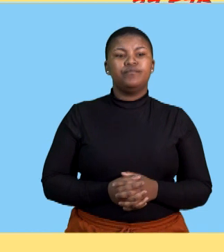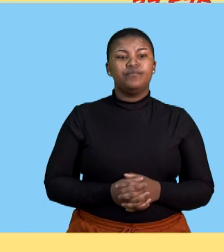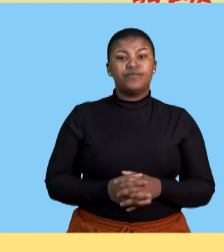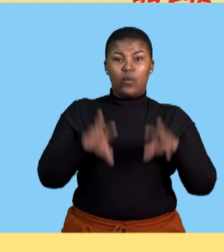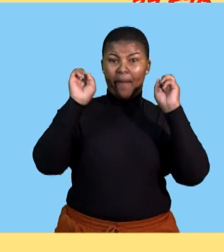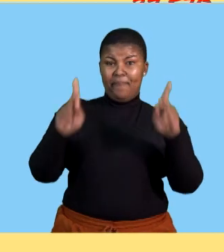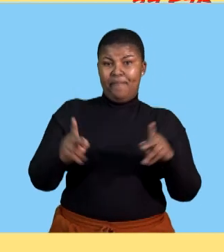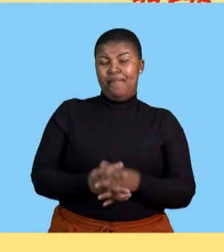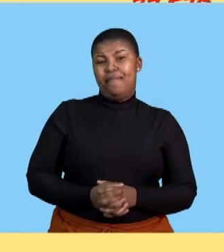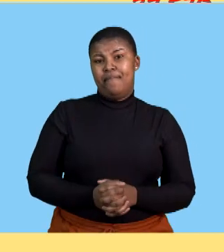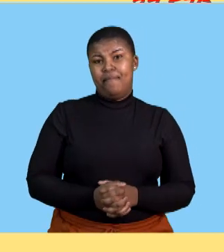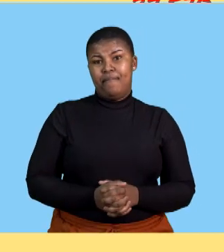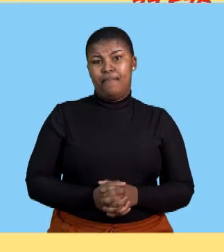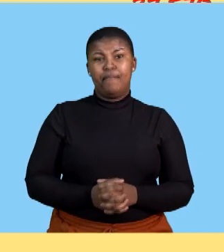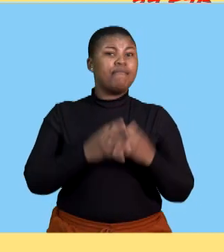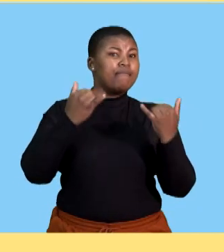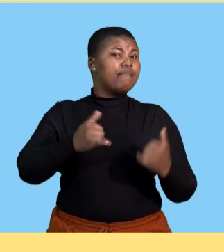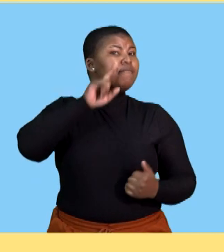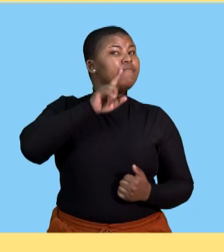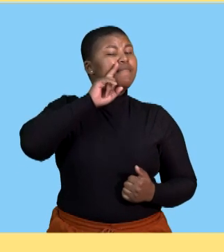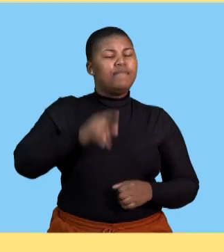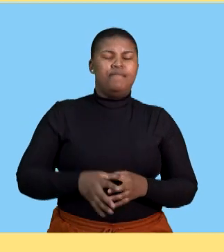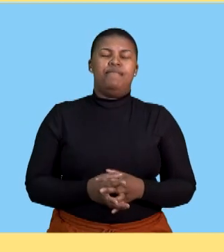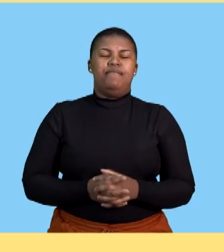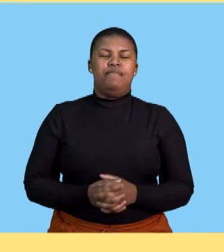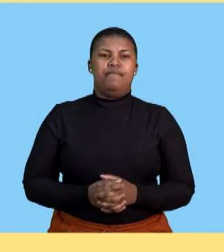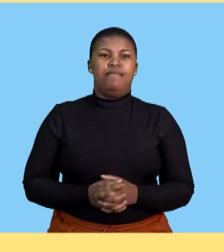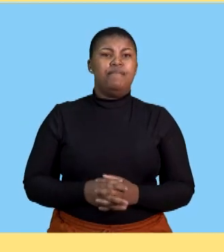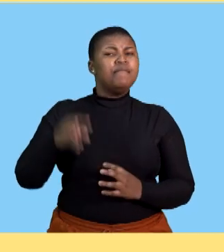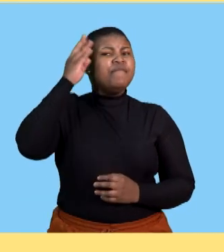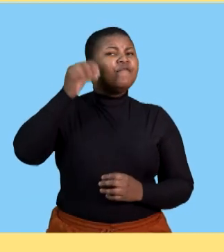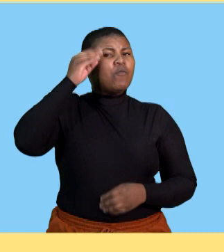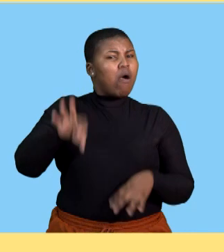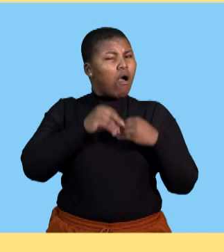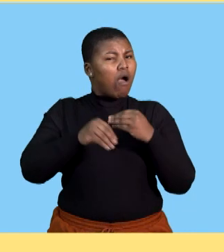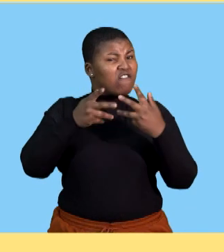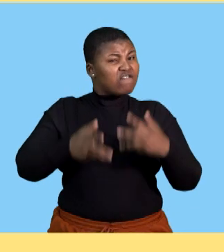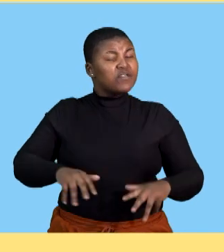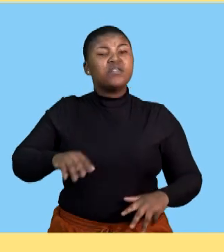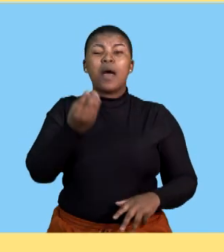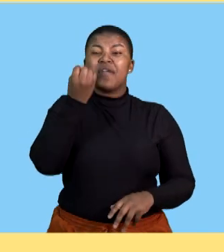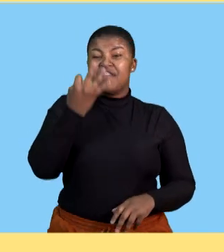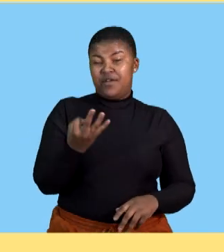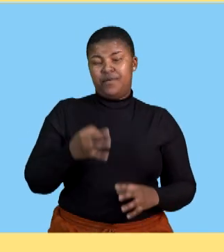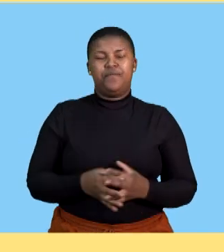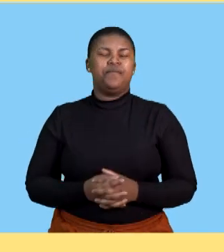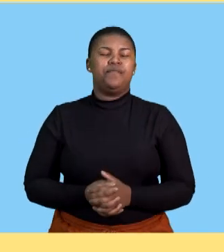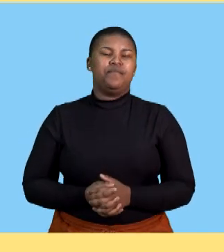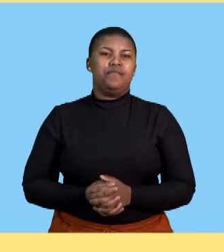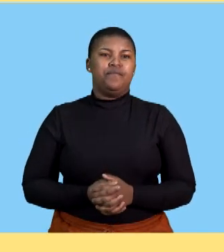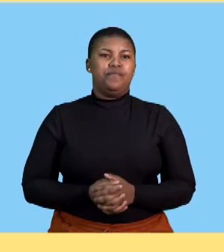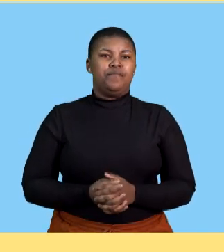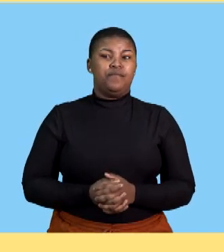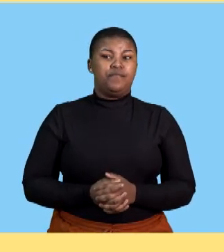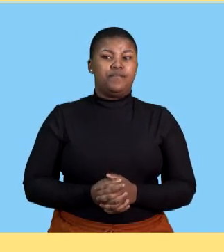expenses. All right. Let us now go and see additional information number 3.